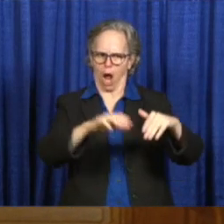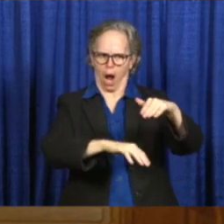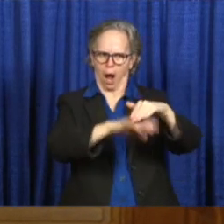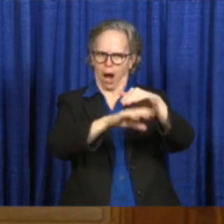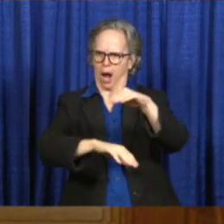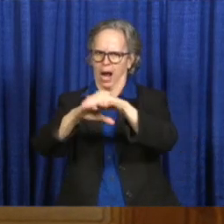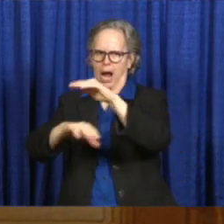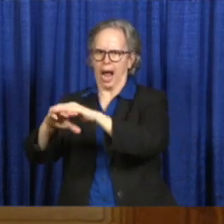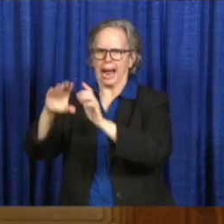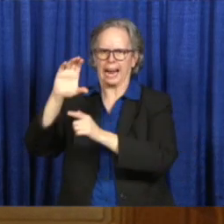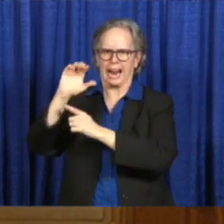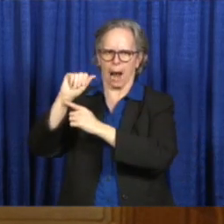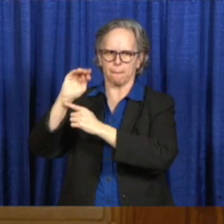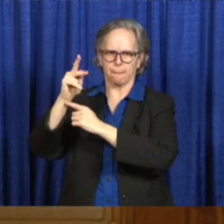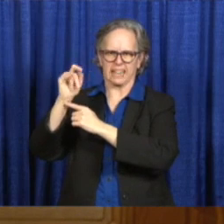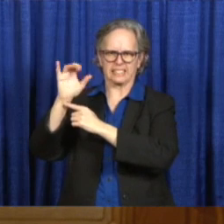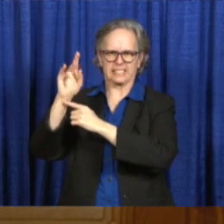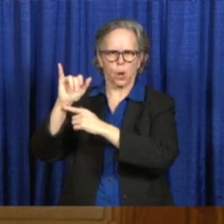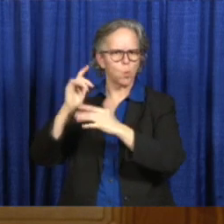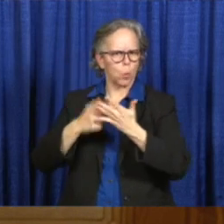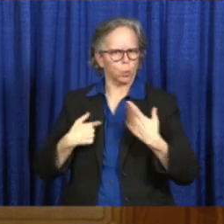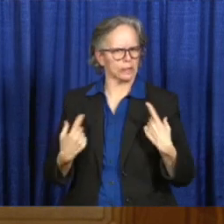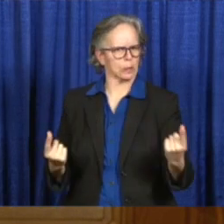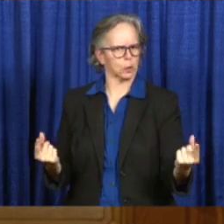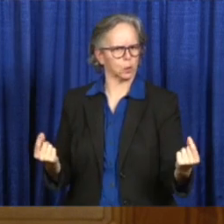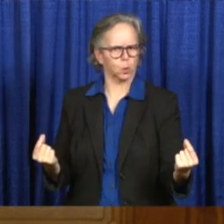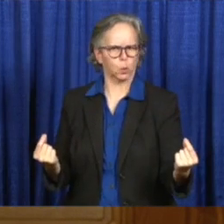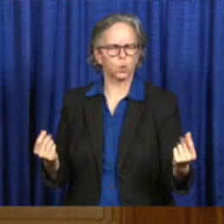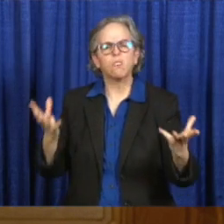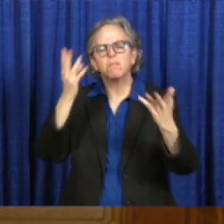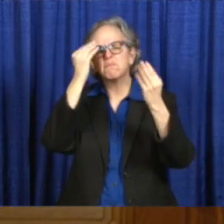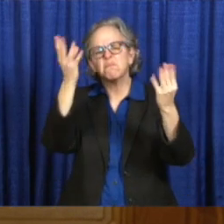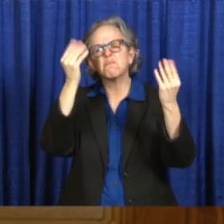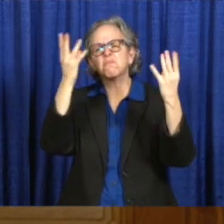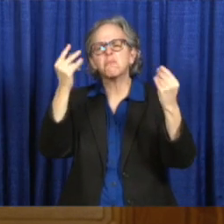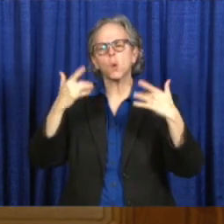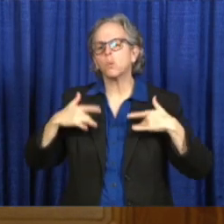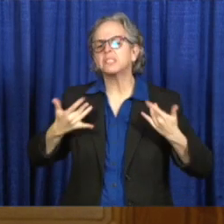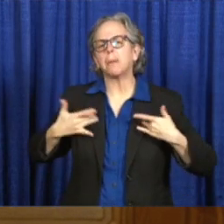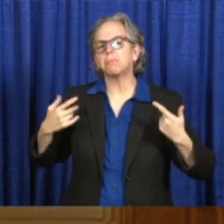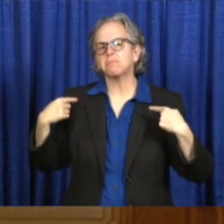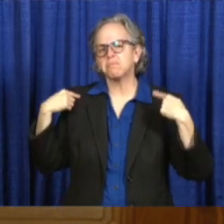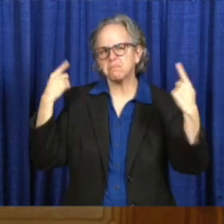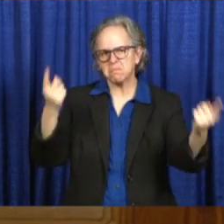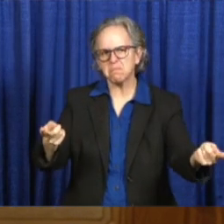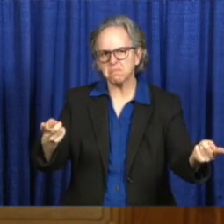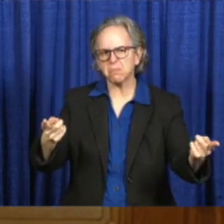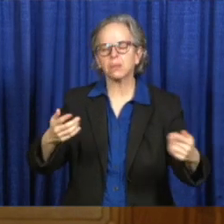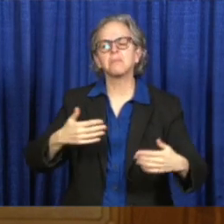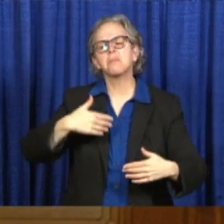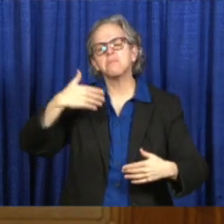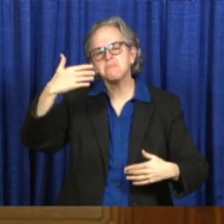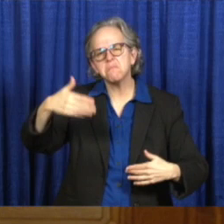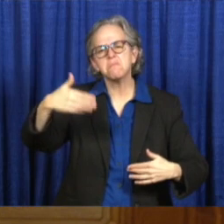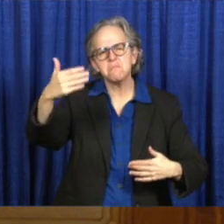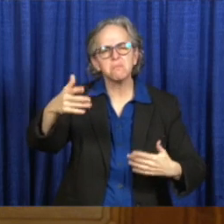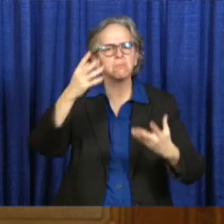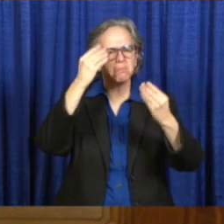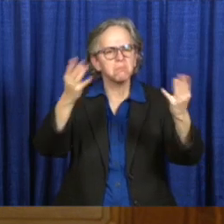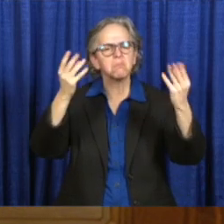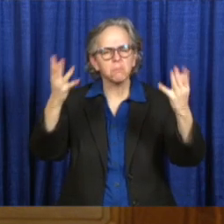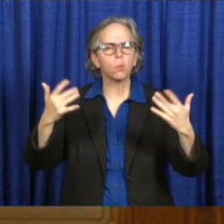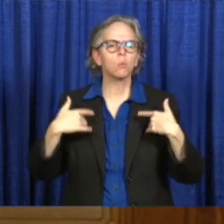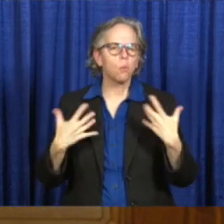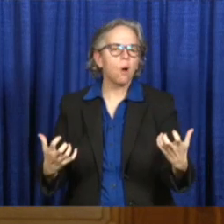doing, and kind of bring you an update, and we'll just update you every several days as we move